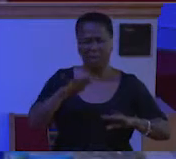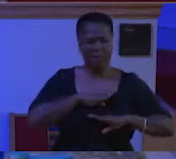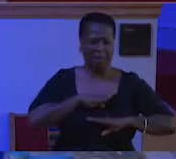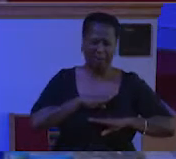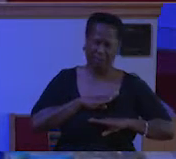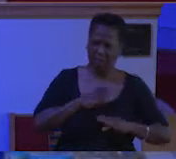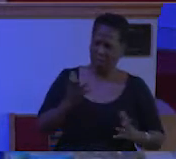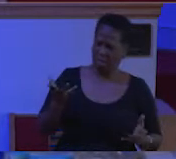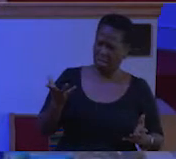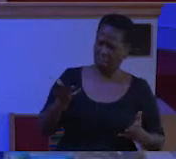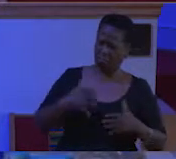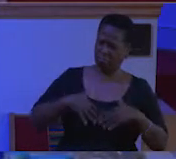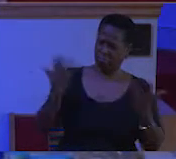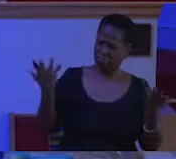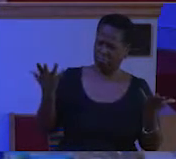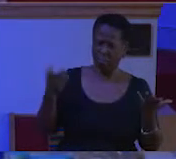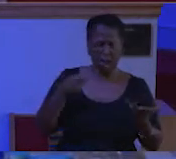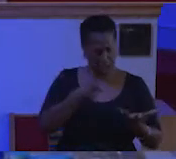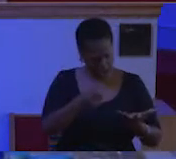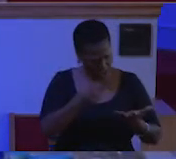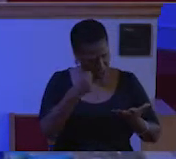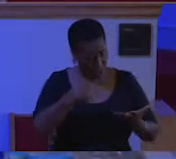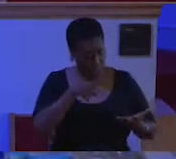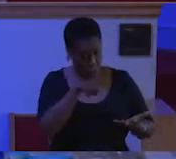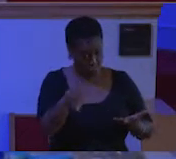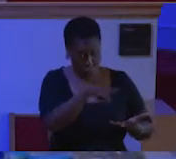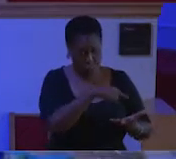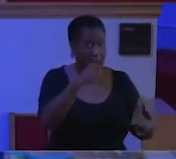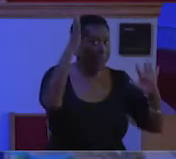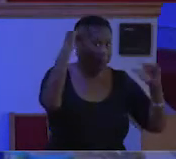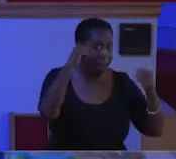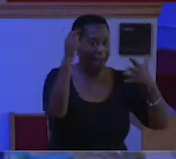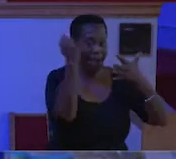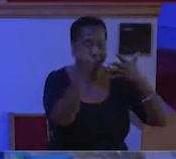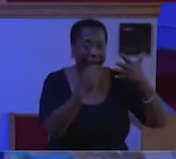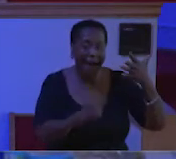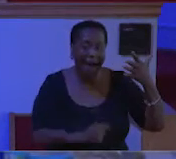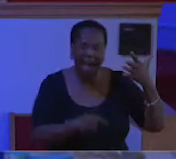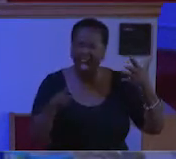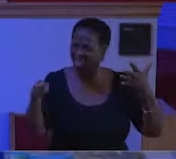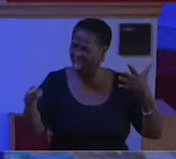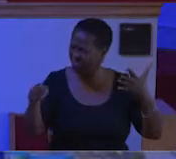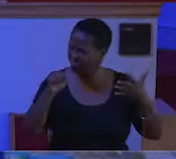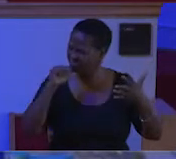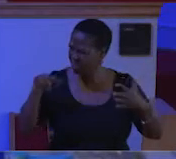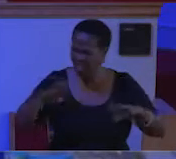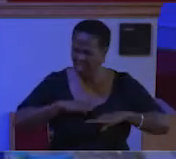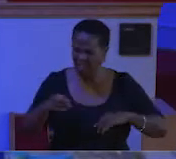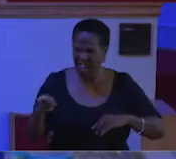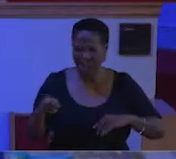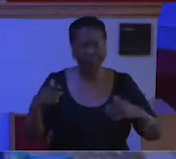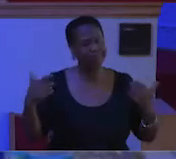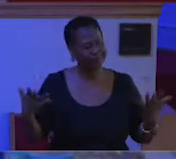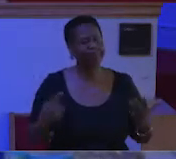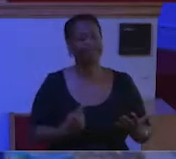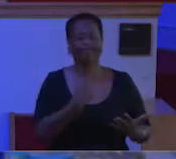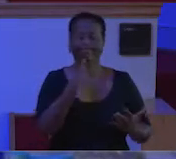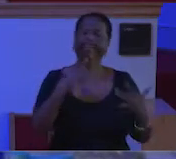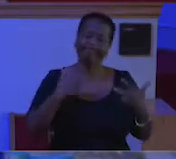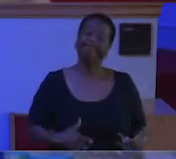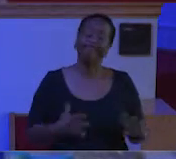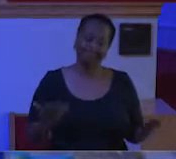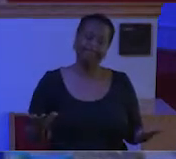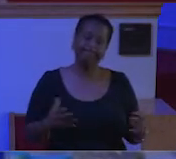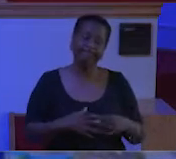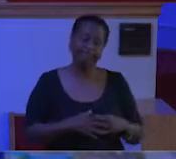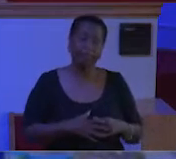the expectations that you have of others. And yet, beloved, if we